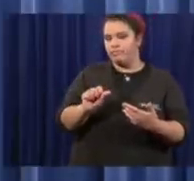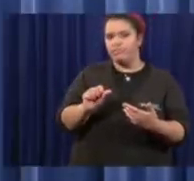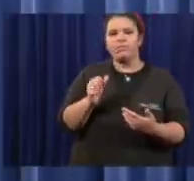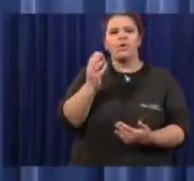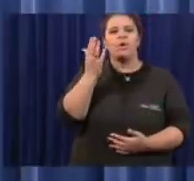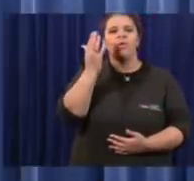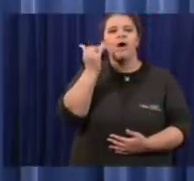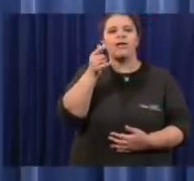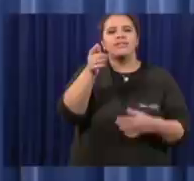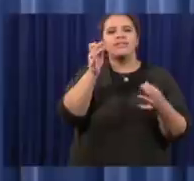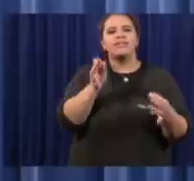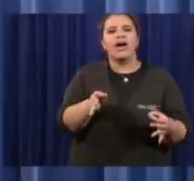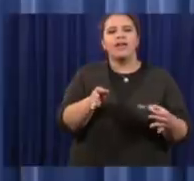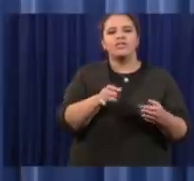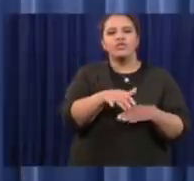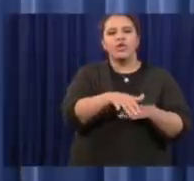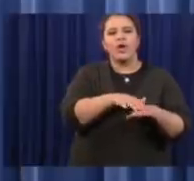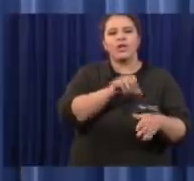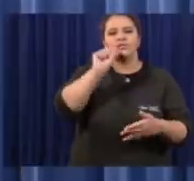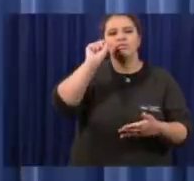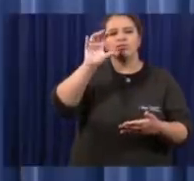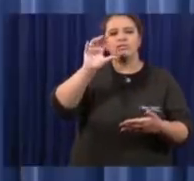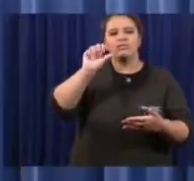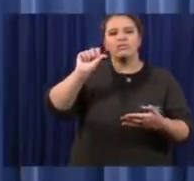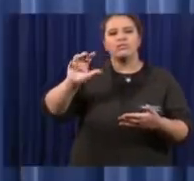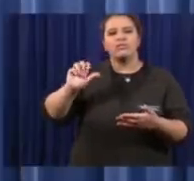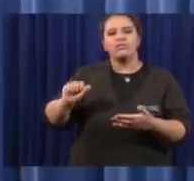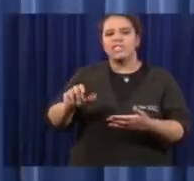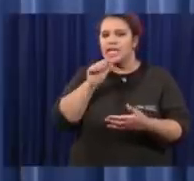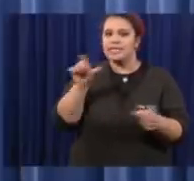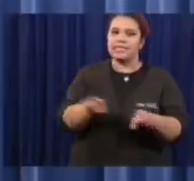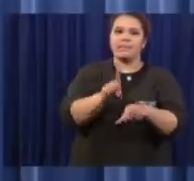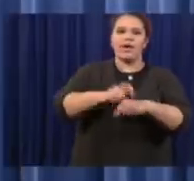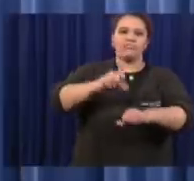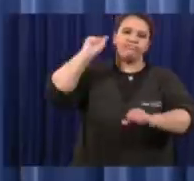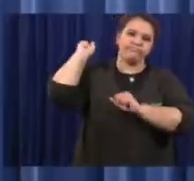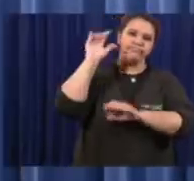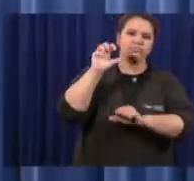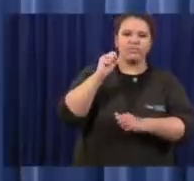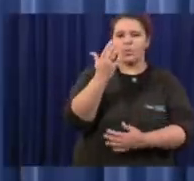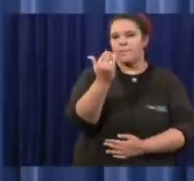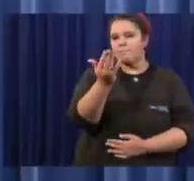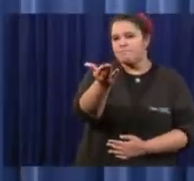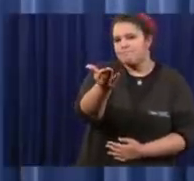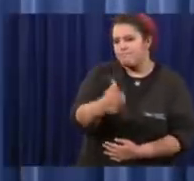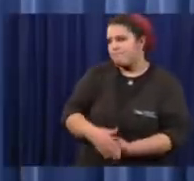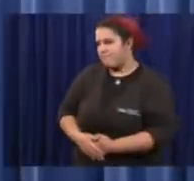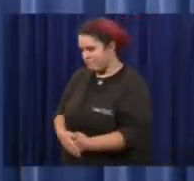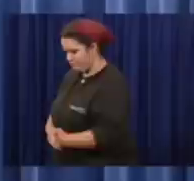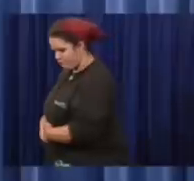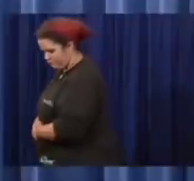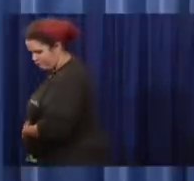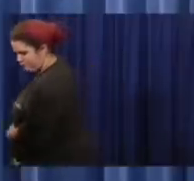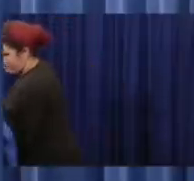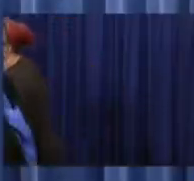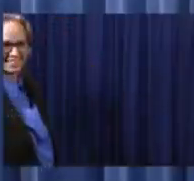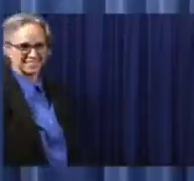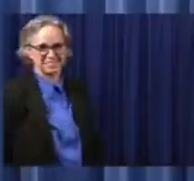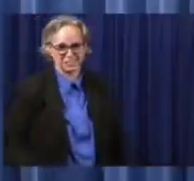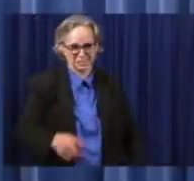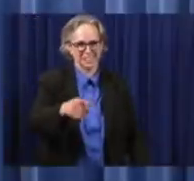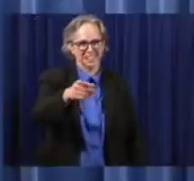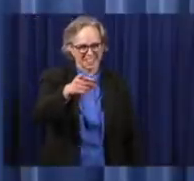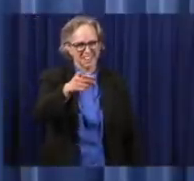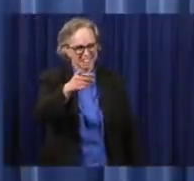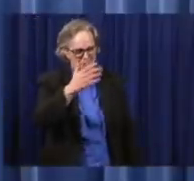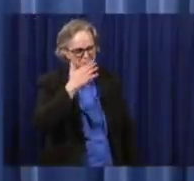That's a very good question. And, you know, we're trying to do a little of each. I mean, we're trying to,